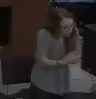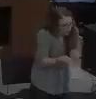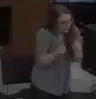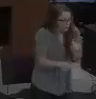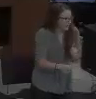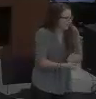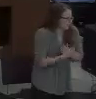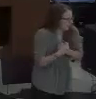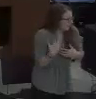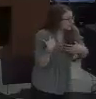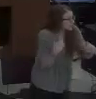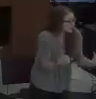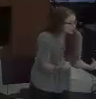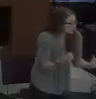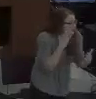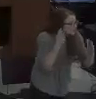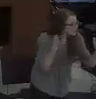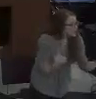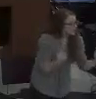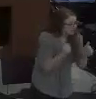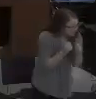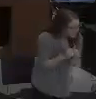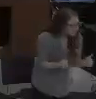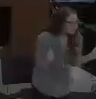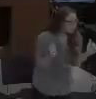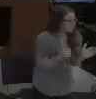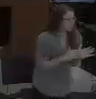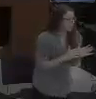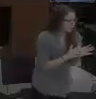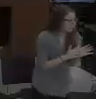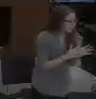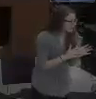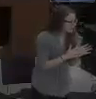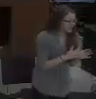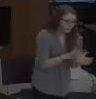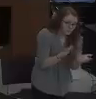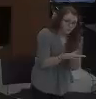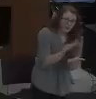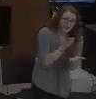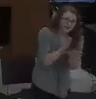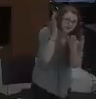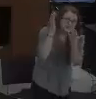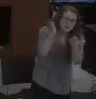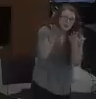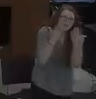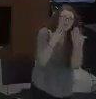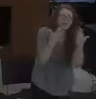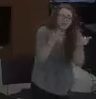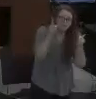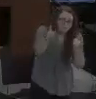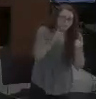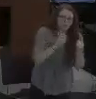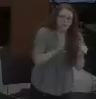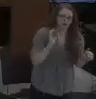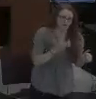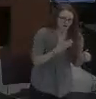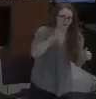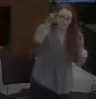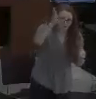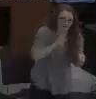hopefully and openly and with vulnerability. We praise you. We thank you. You are our God.